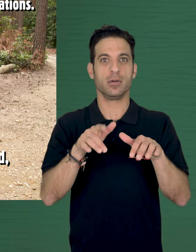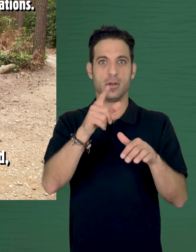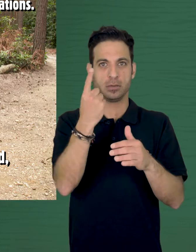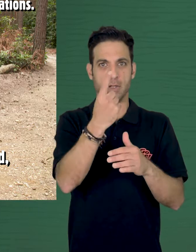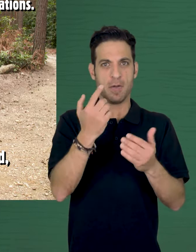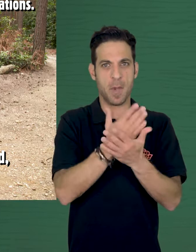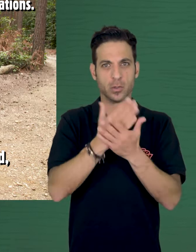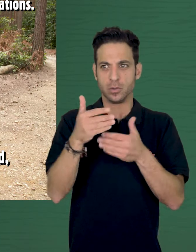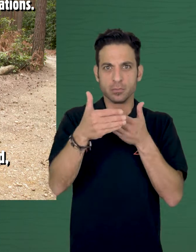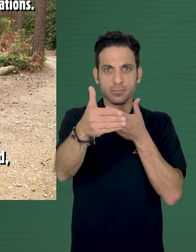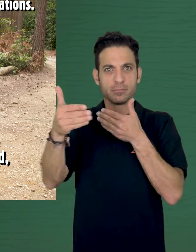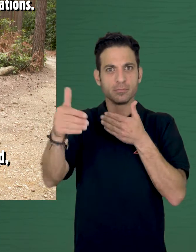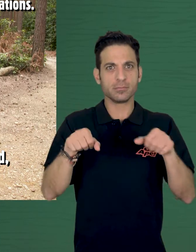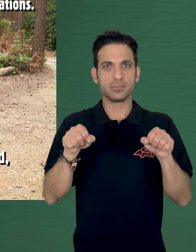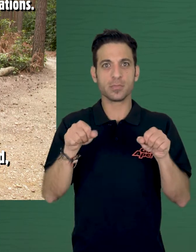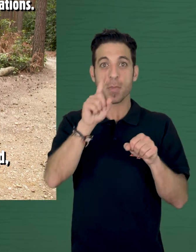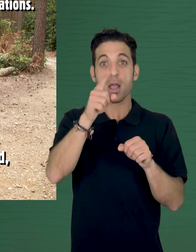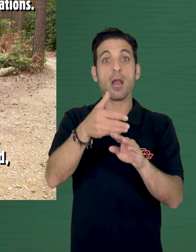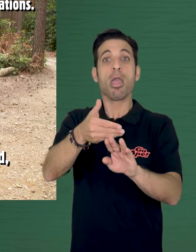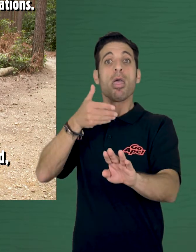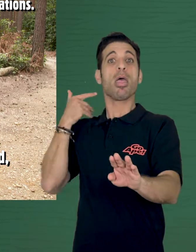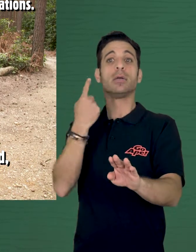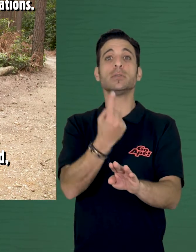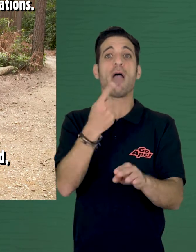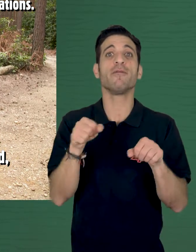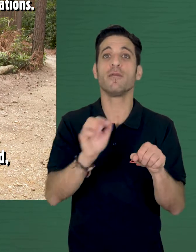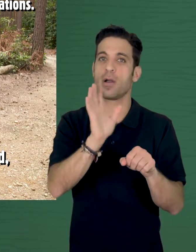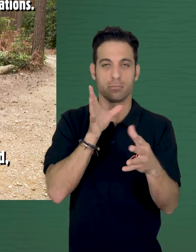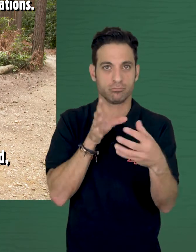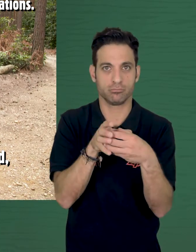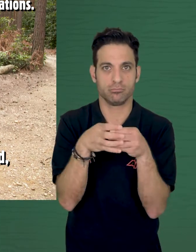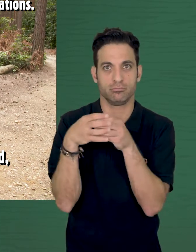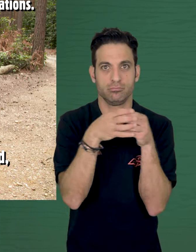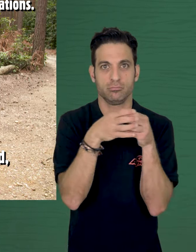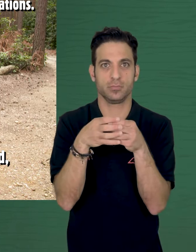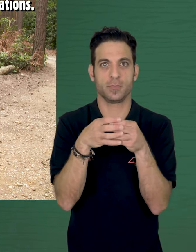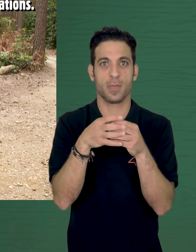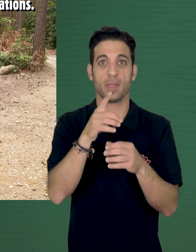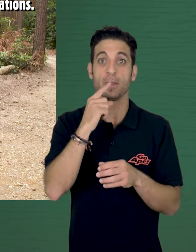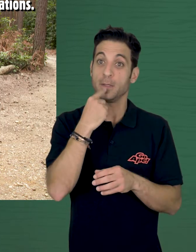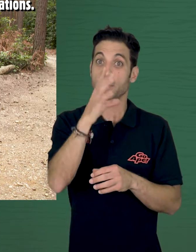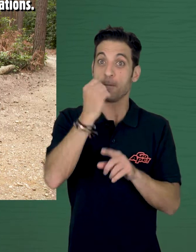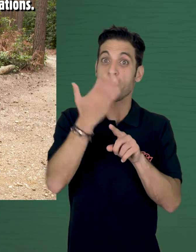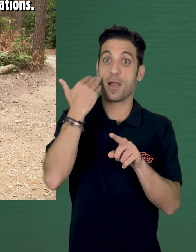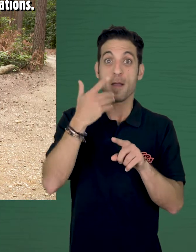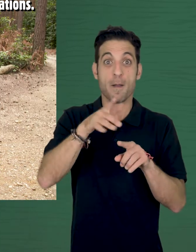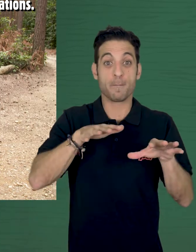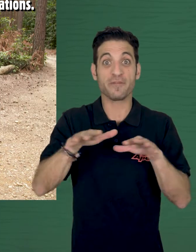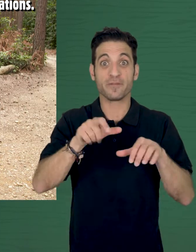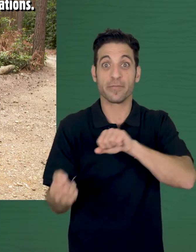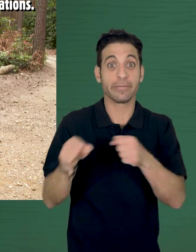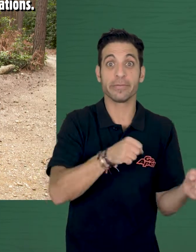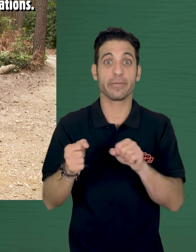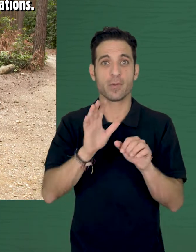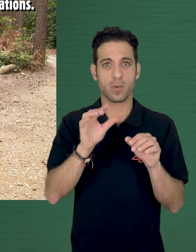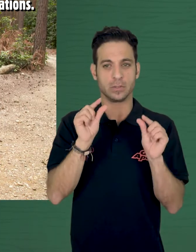Give yourself a lot of space whilst you're riding around, but equally avoid riding alone if you can. As I said earlier, keep your movements small